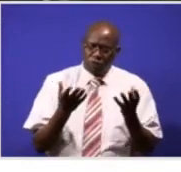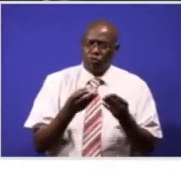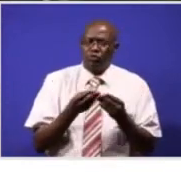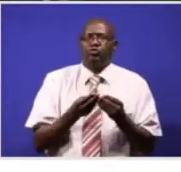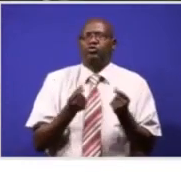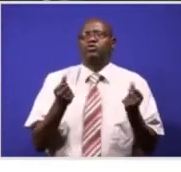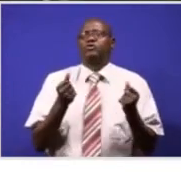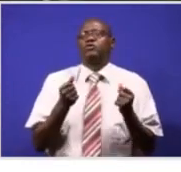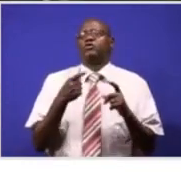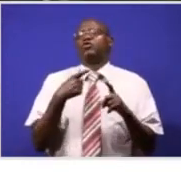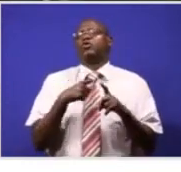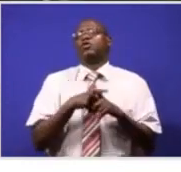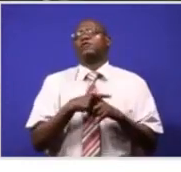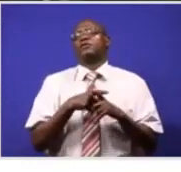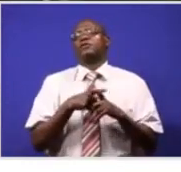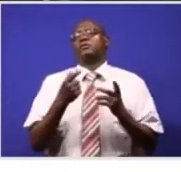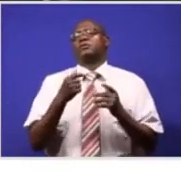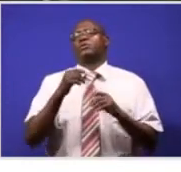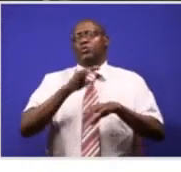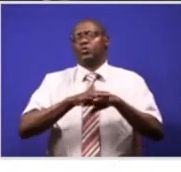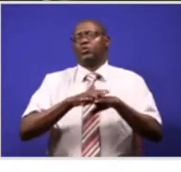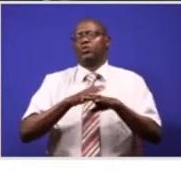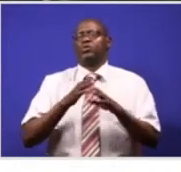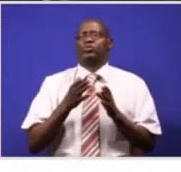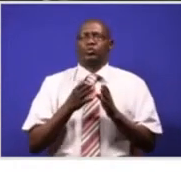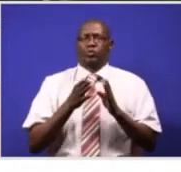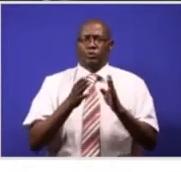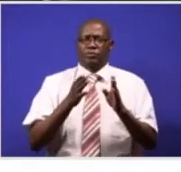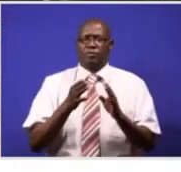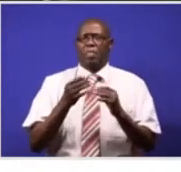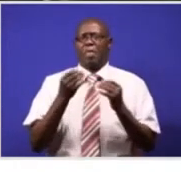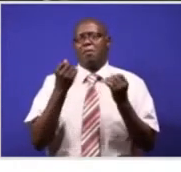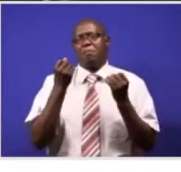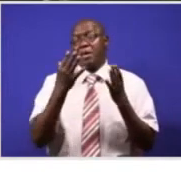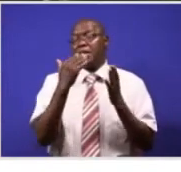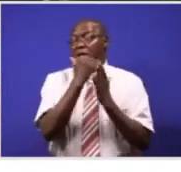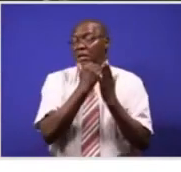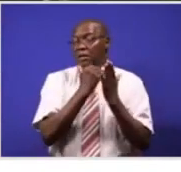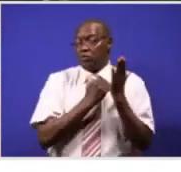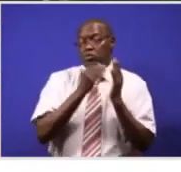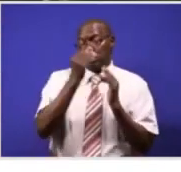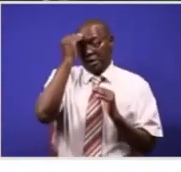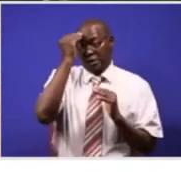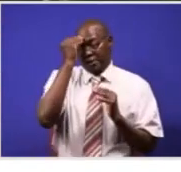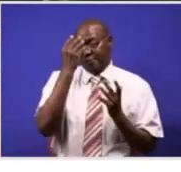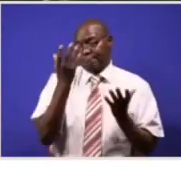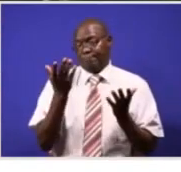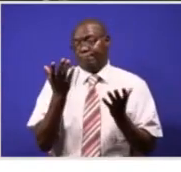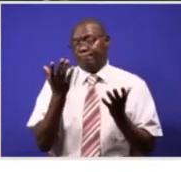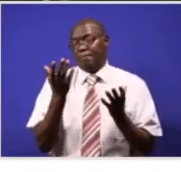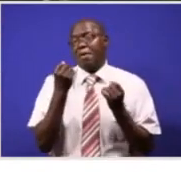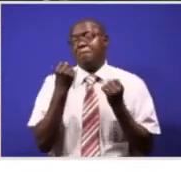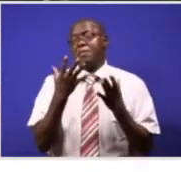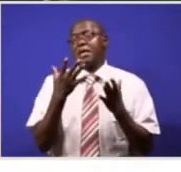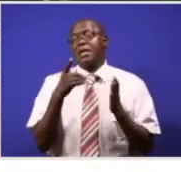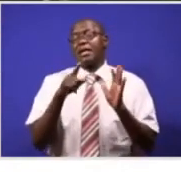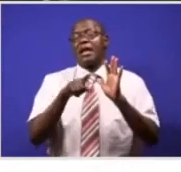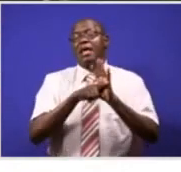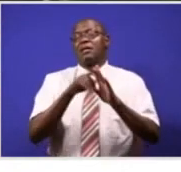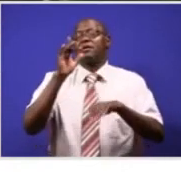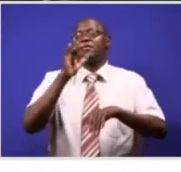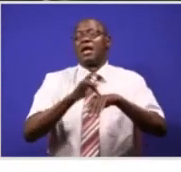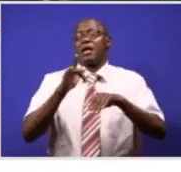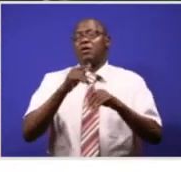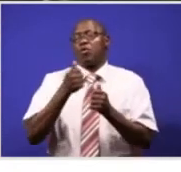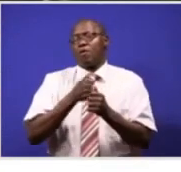conflicts amicably. Very many lessons to learn and many negative effects to be avoided